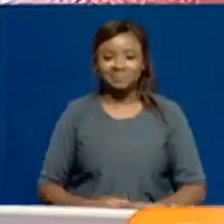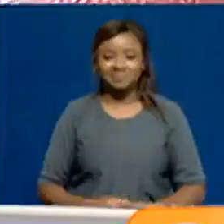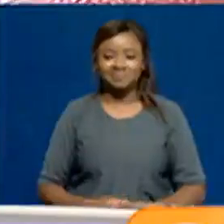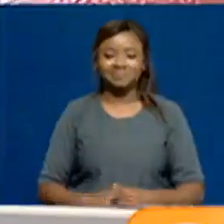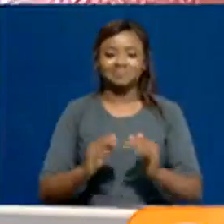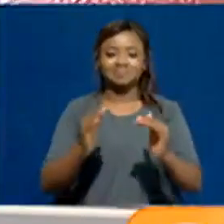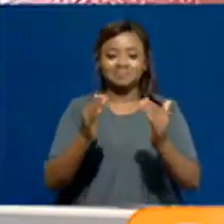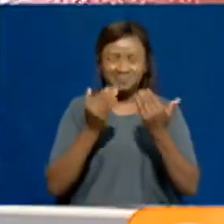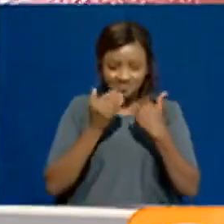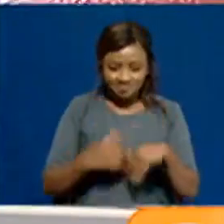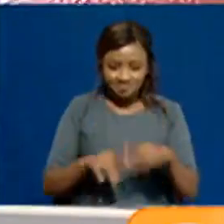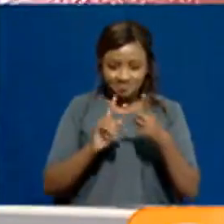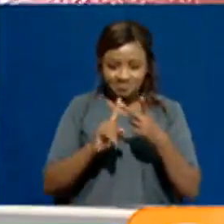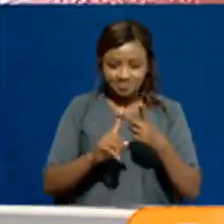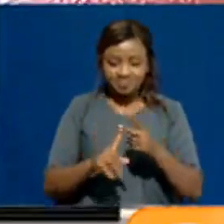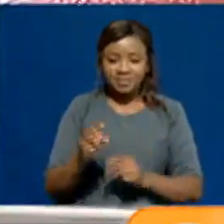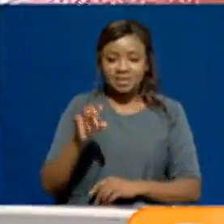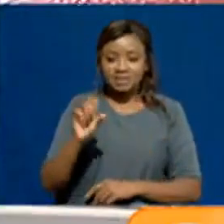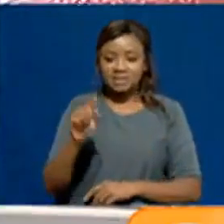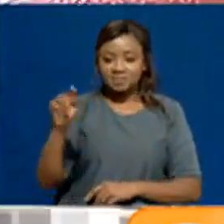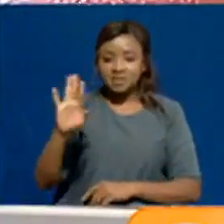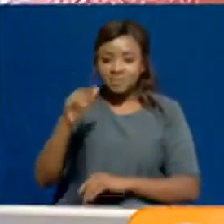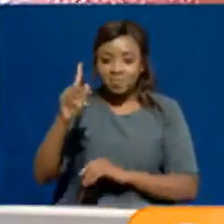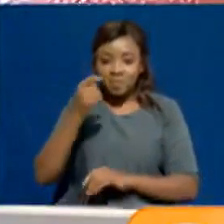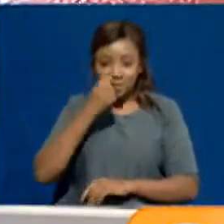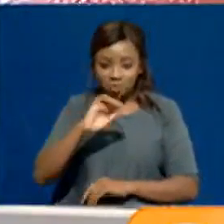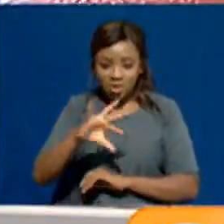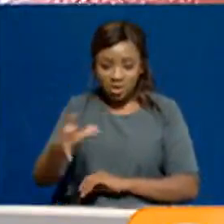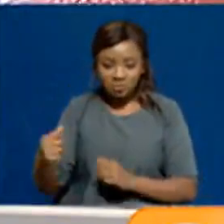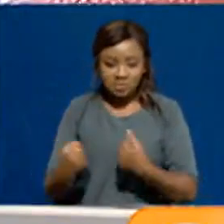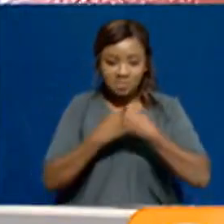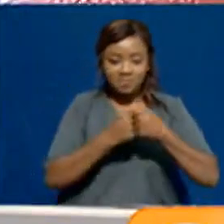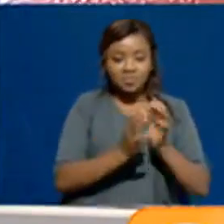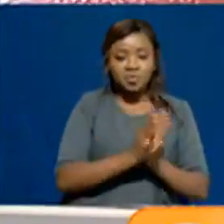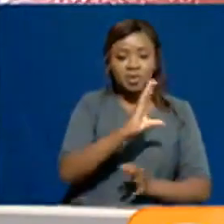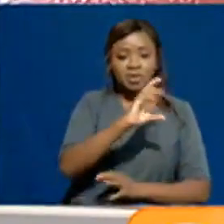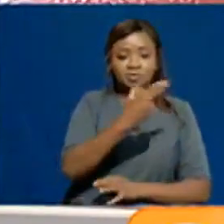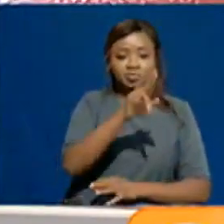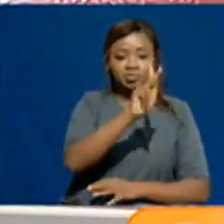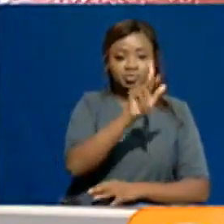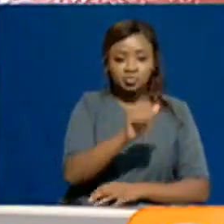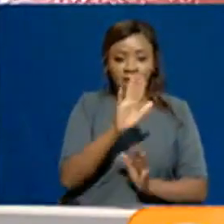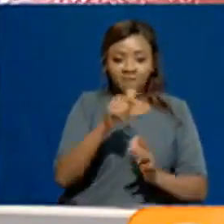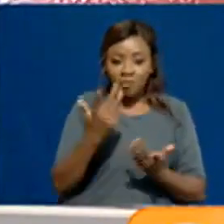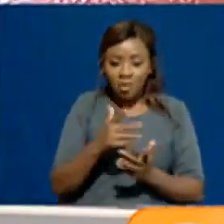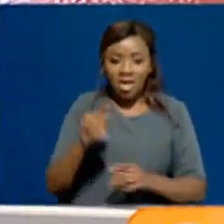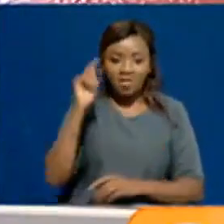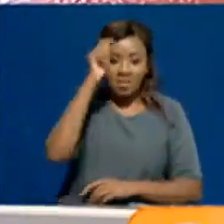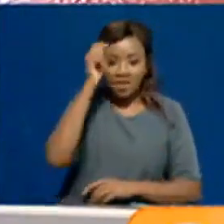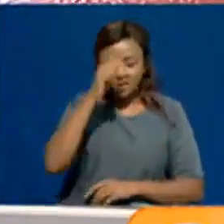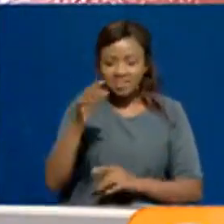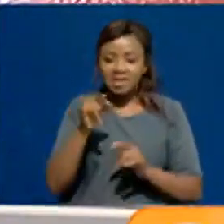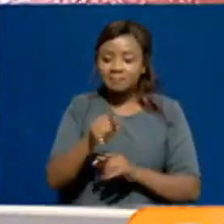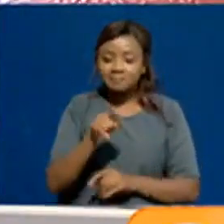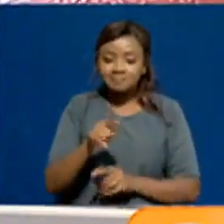and St. Brigid Syomunyu from Kitui County will face Chuka Starlets from Tharaka Nithi in the Chapa Dimba and Safaricom Eastern